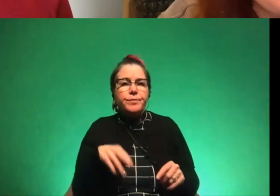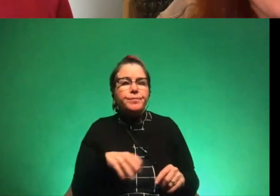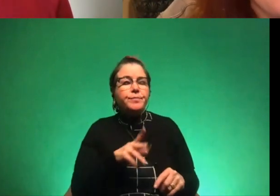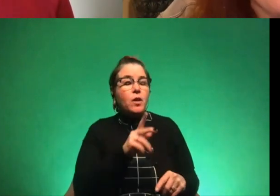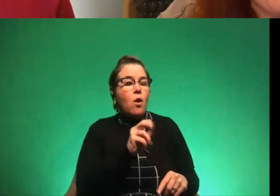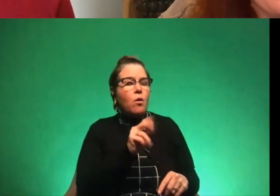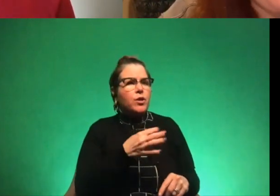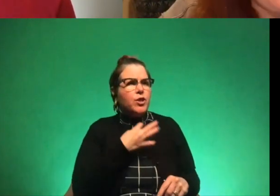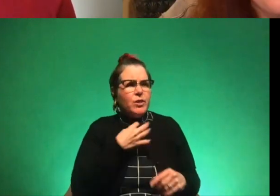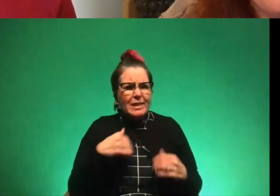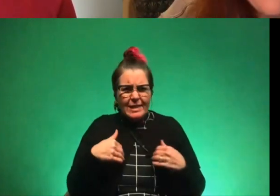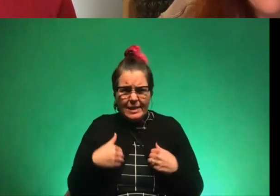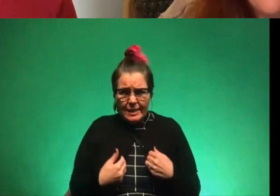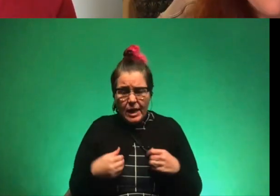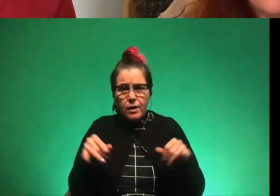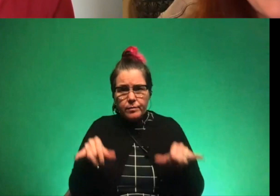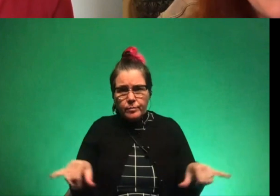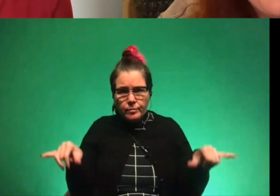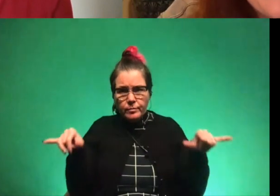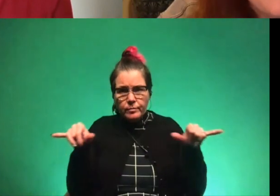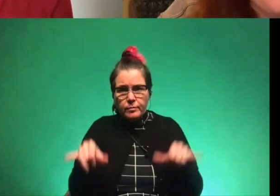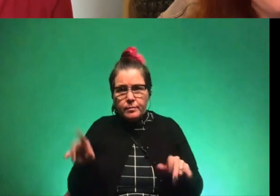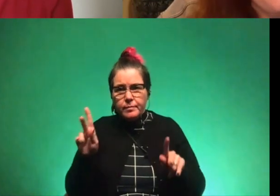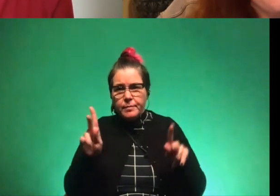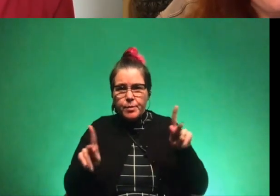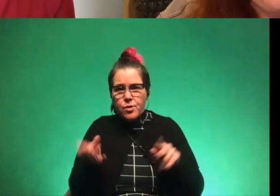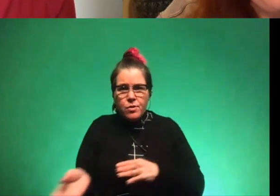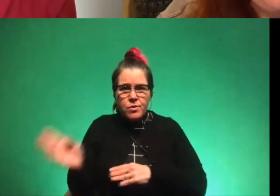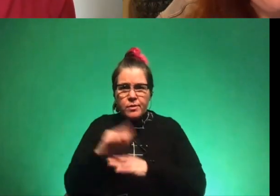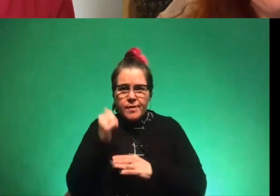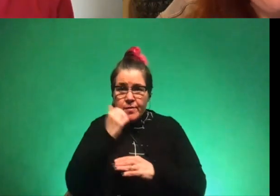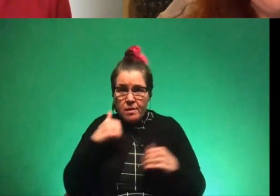do you get tired of being around the same people all day, every day?